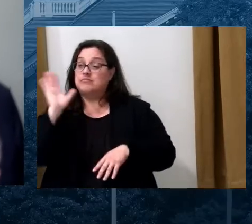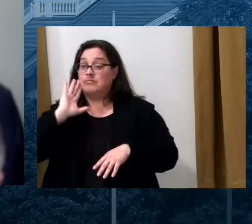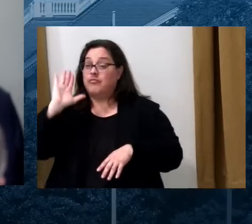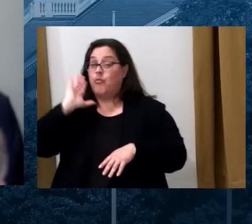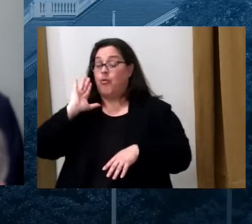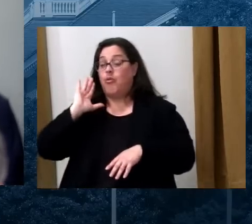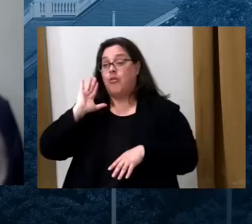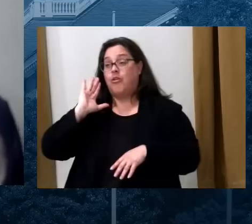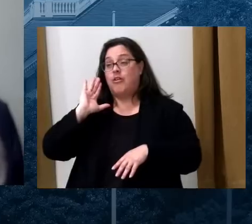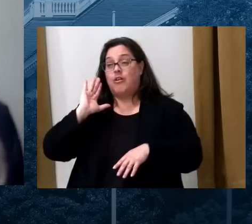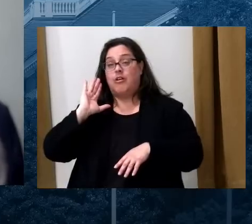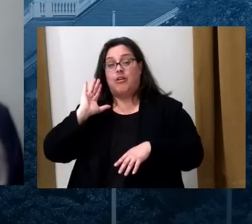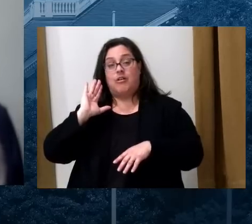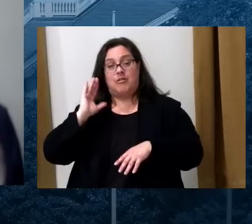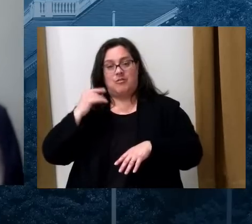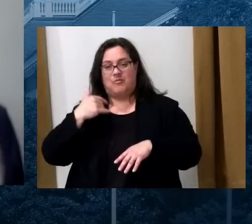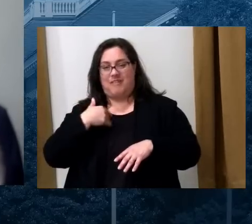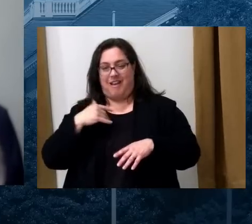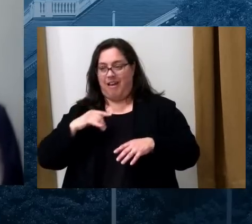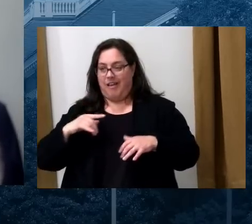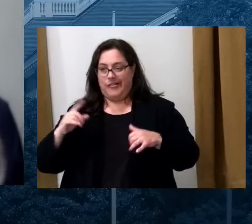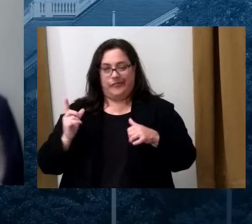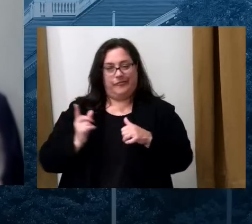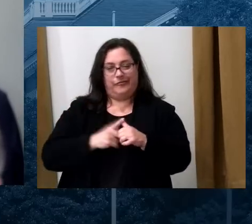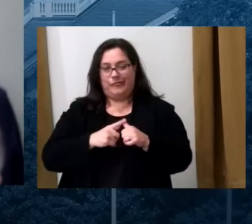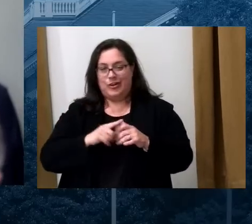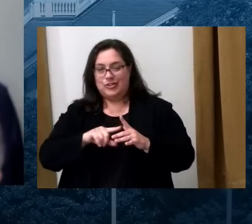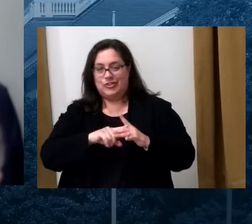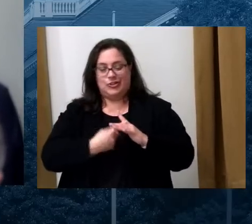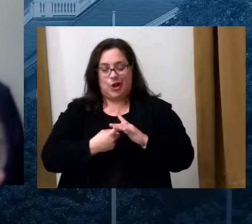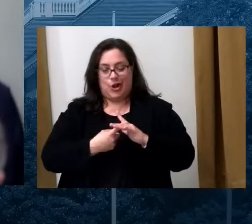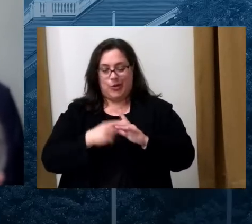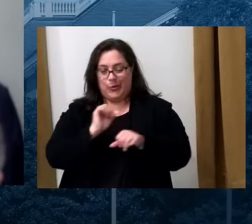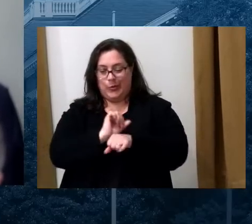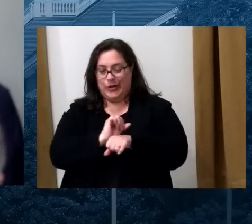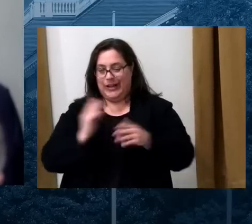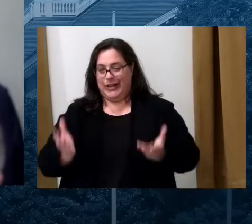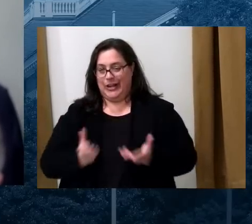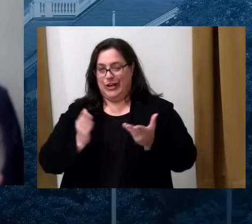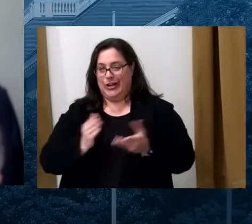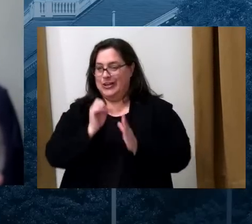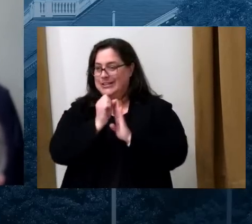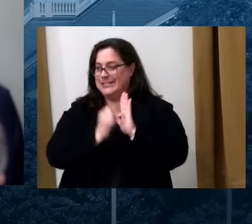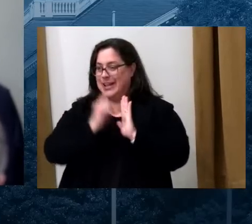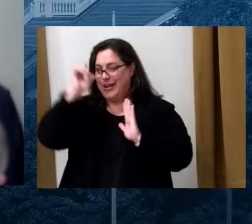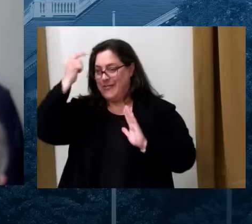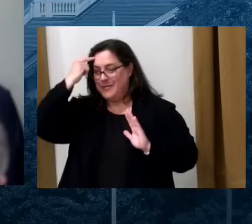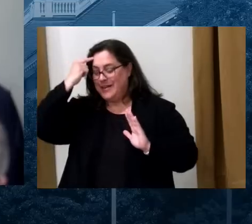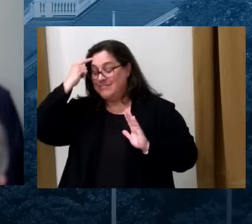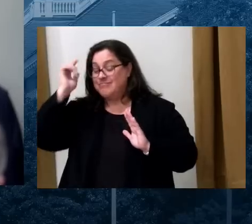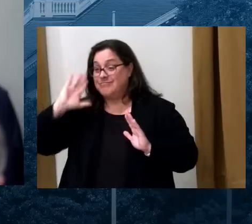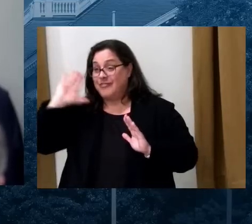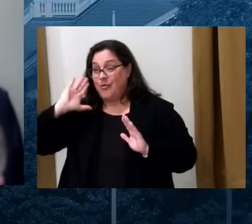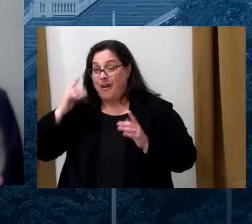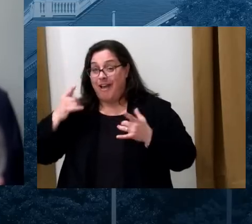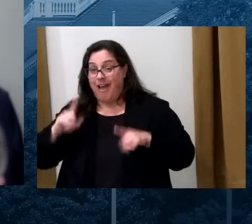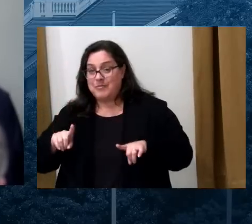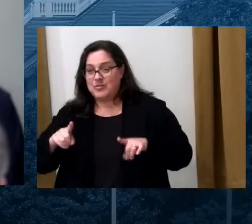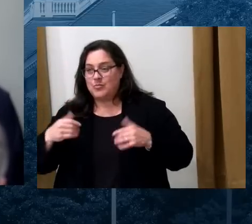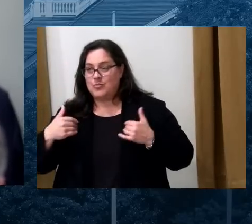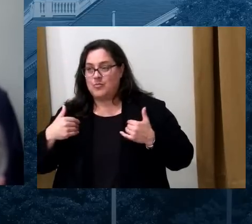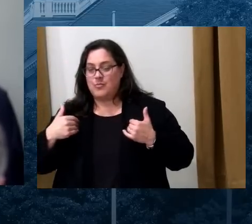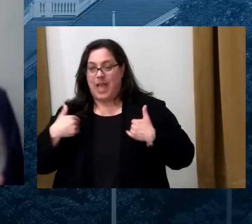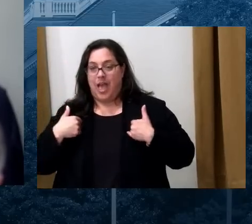case when I first started working here in state government that we would actually have a budget